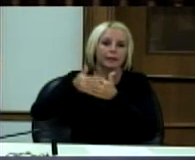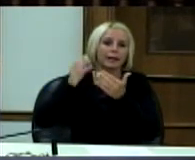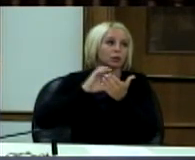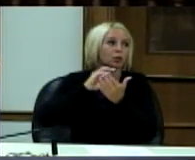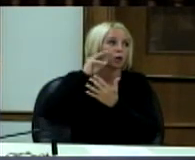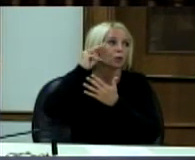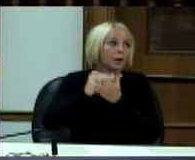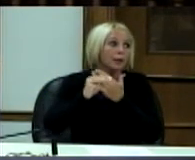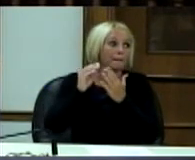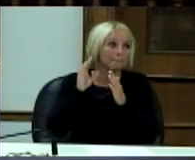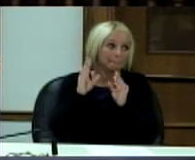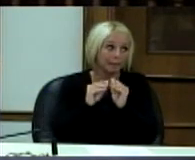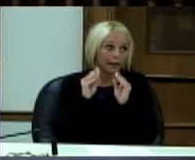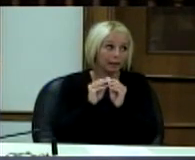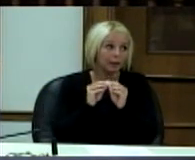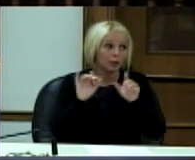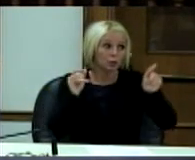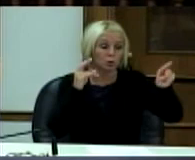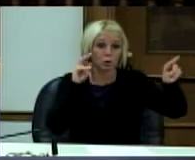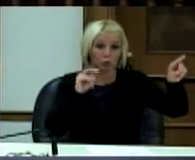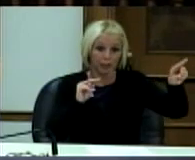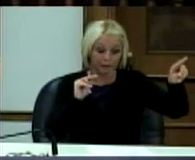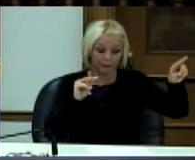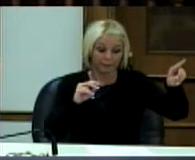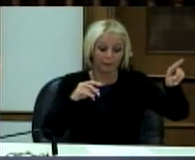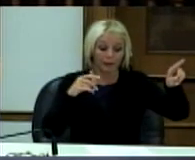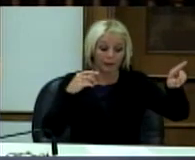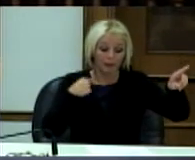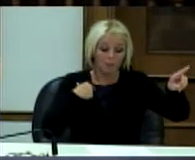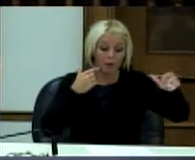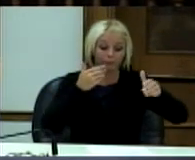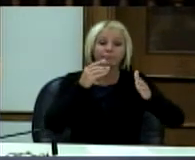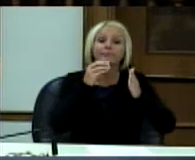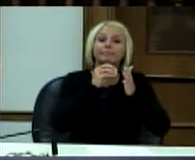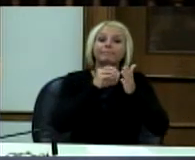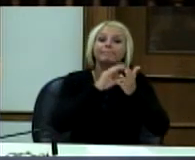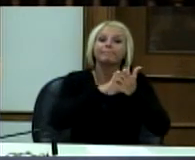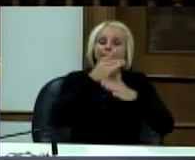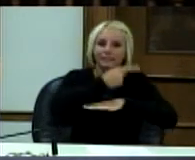committee. All right, so with those changes, let me go through the dates to remember.